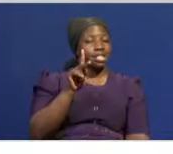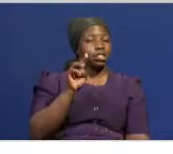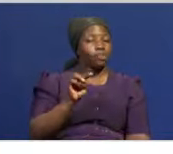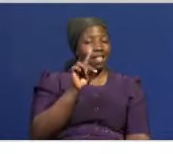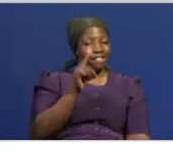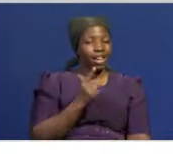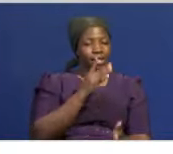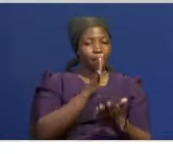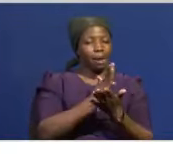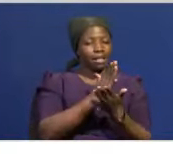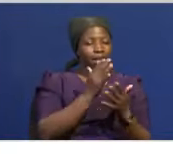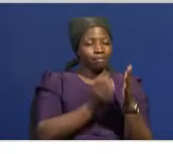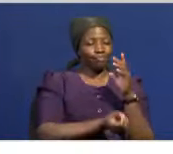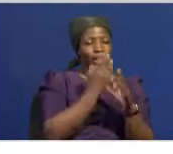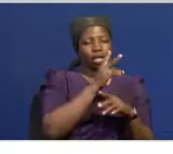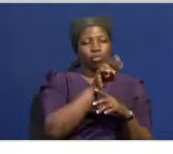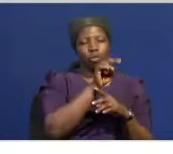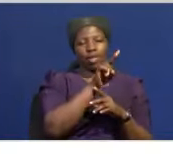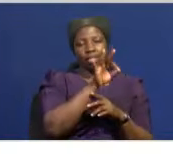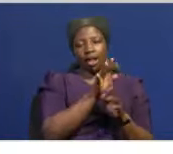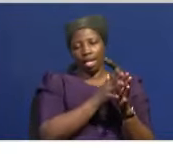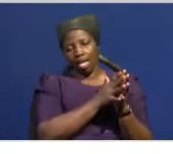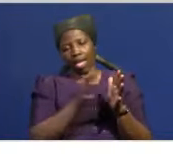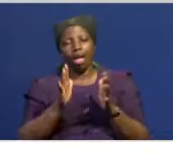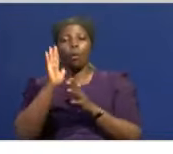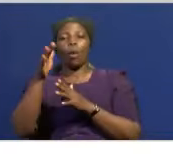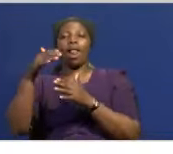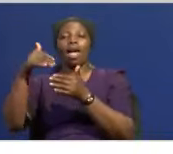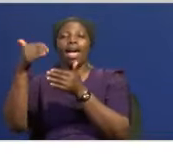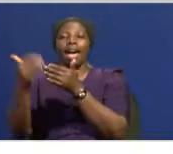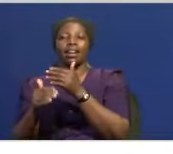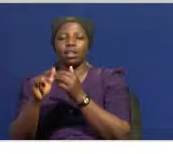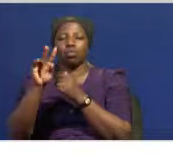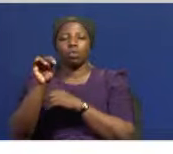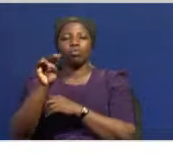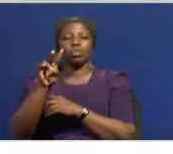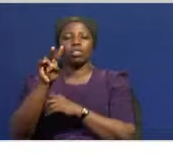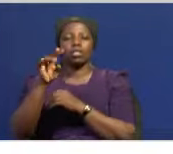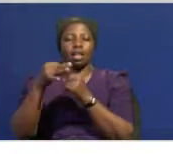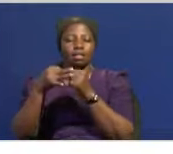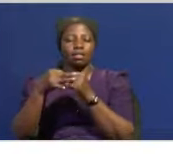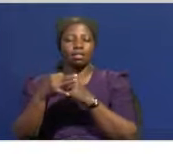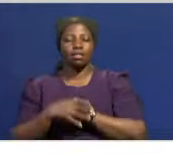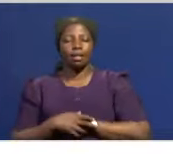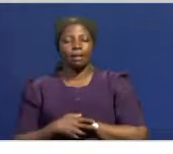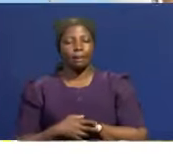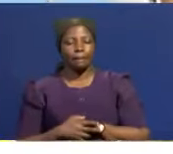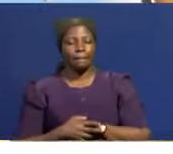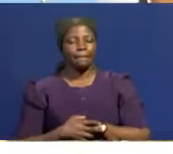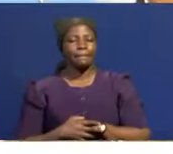rolled out in 2023 and is set to be completed by 2028.